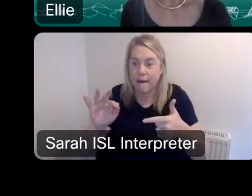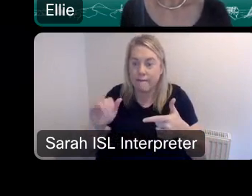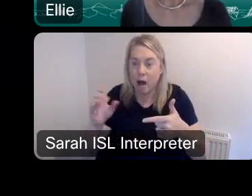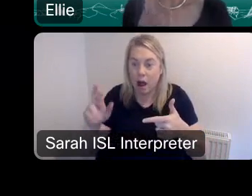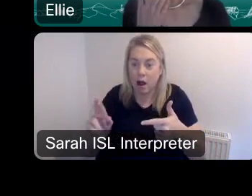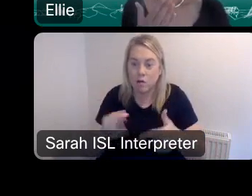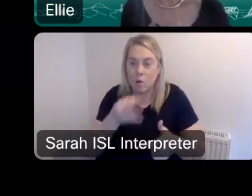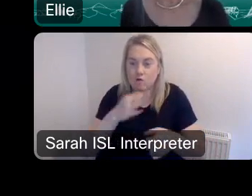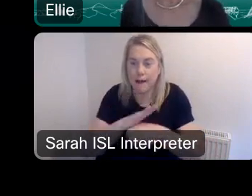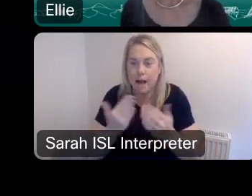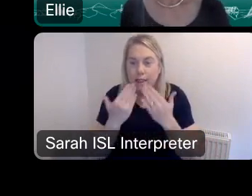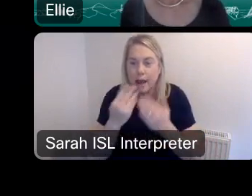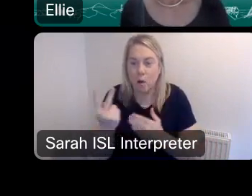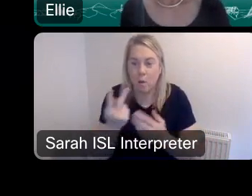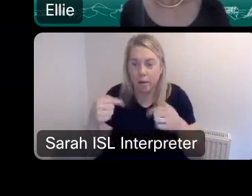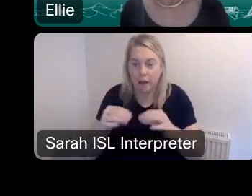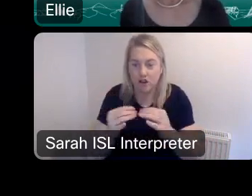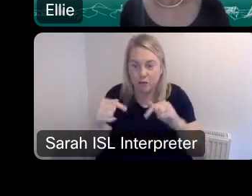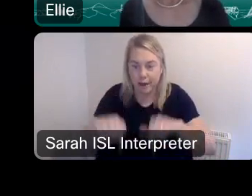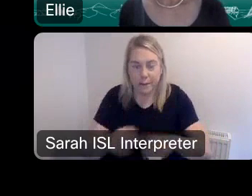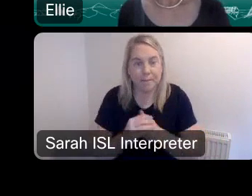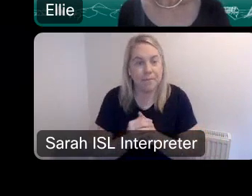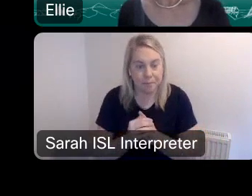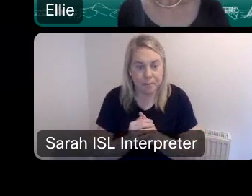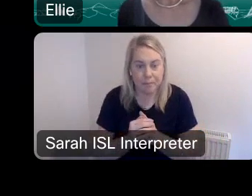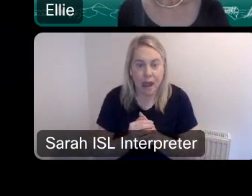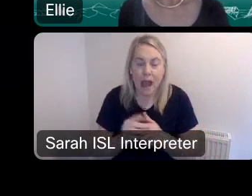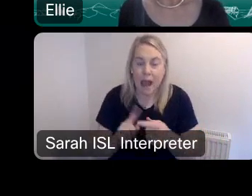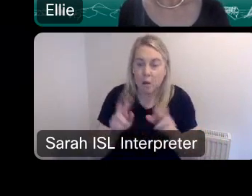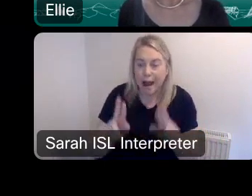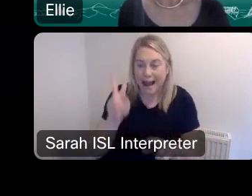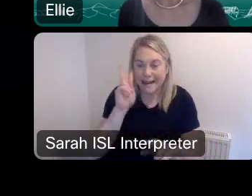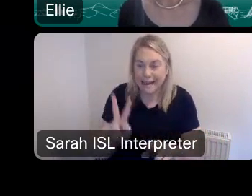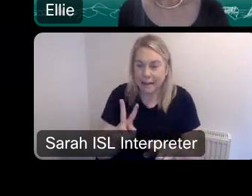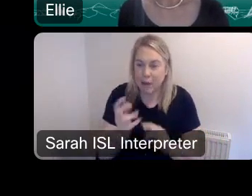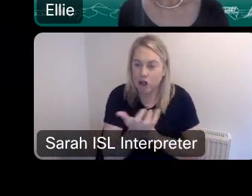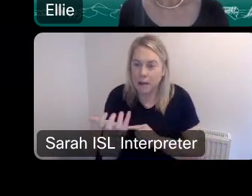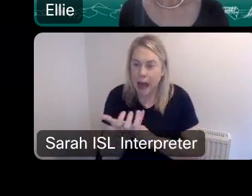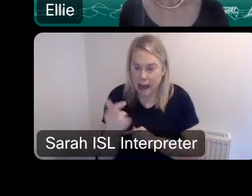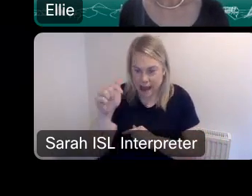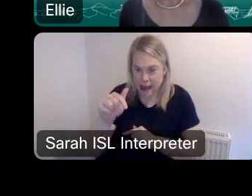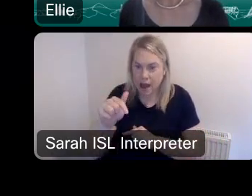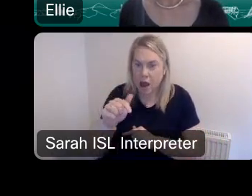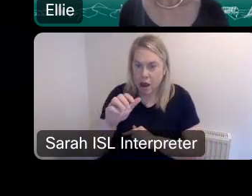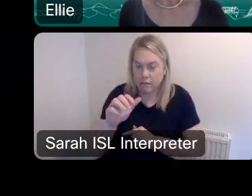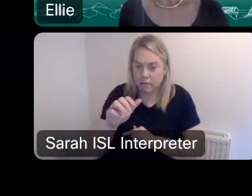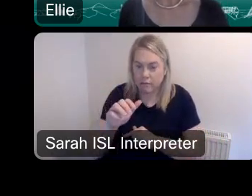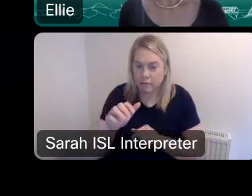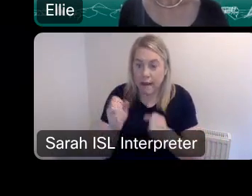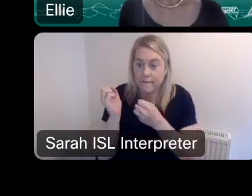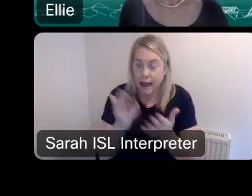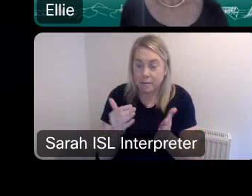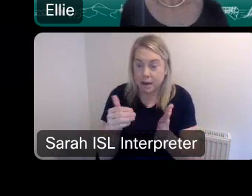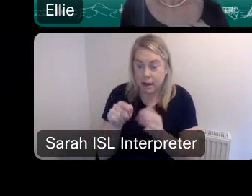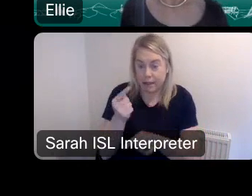very grateful. Thank you. And equally, you will find that closed captions are available and may